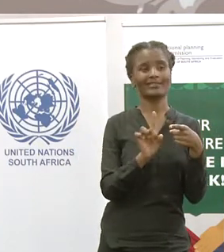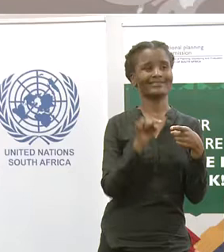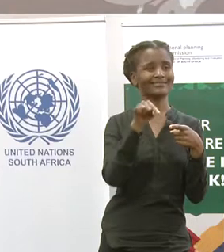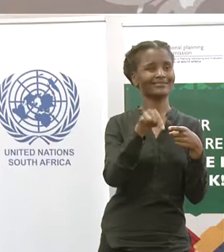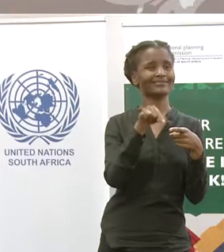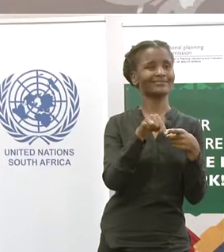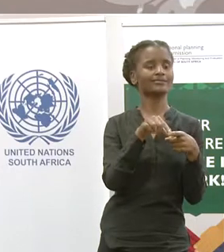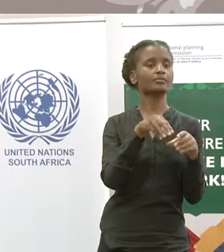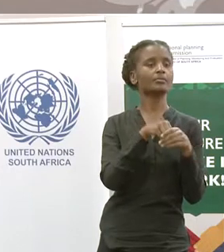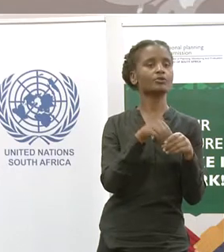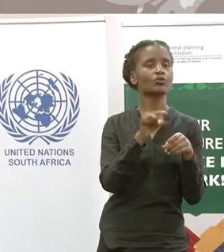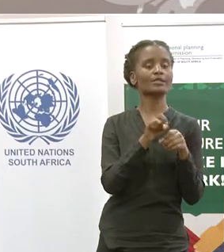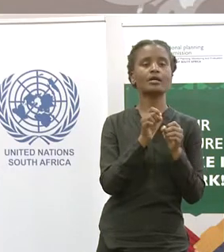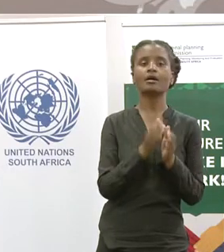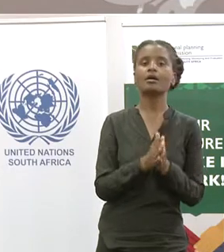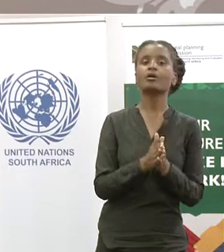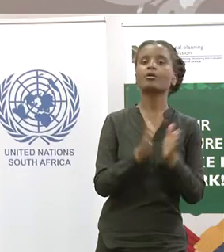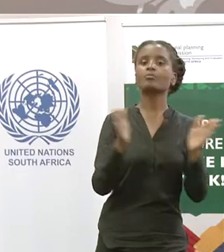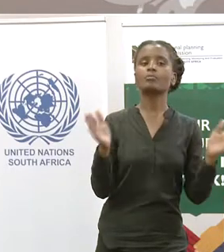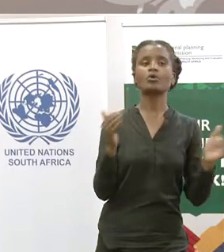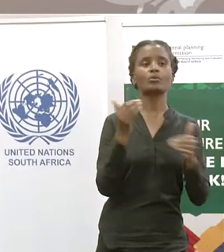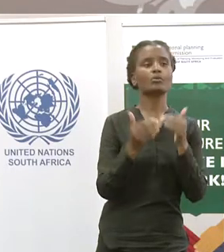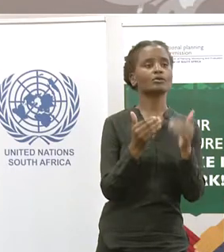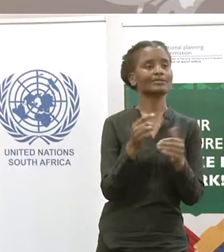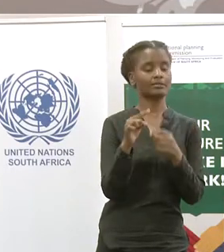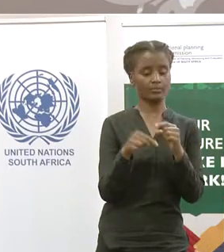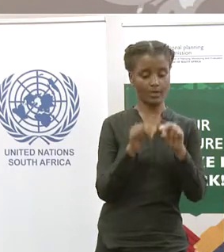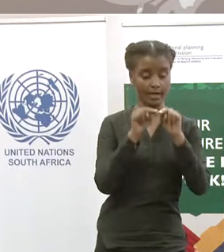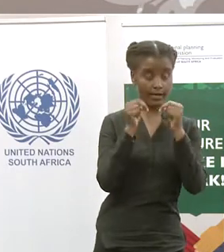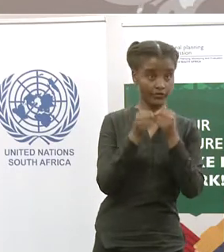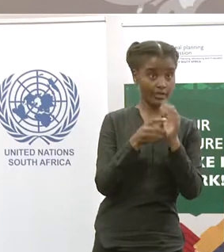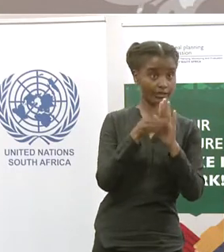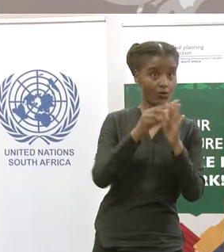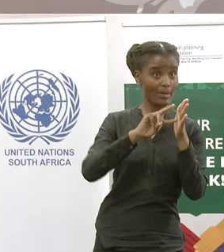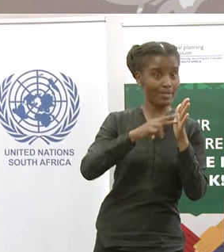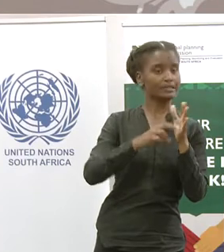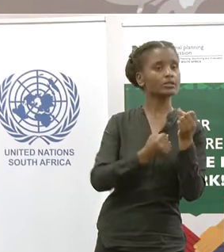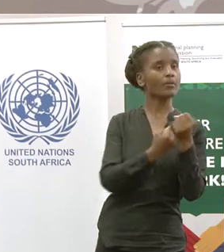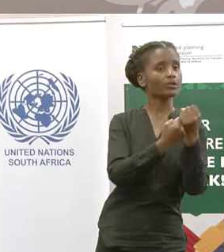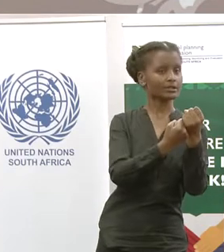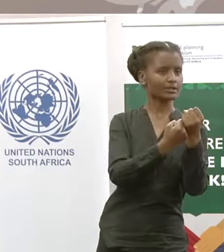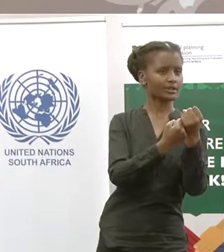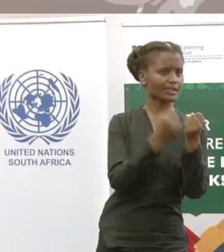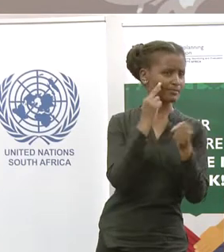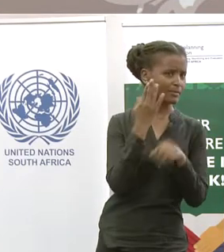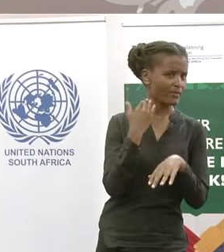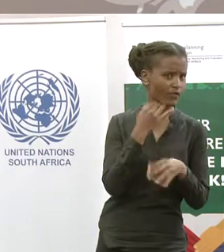broad process of supporting implementation of the National Development Plan, as I'd indicated